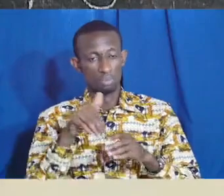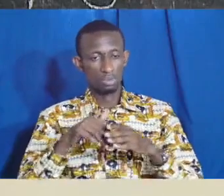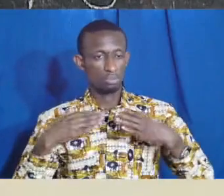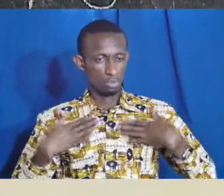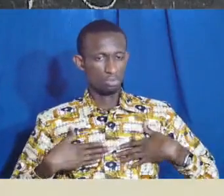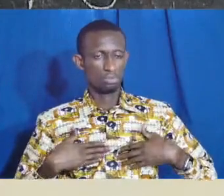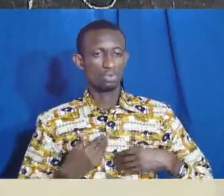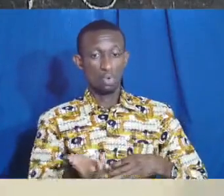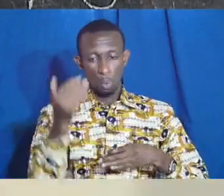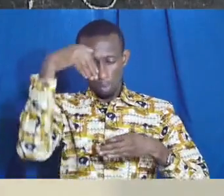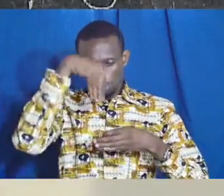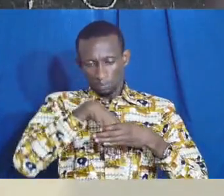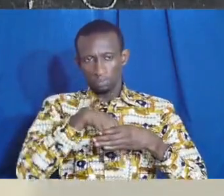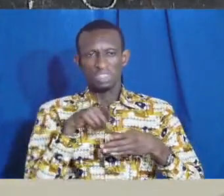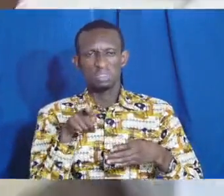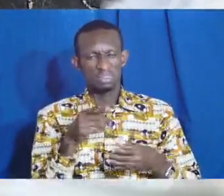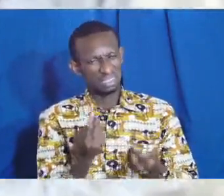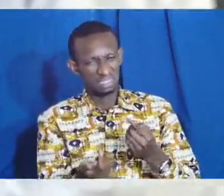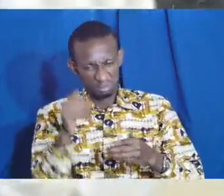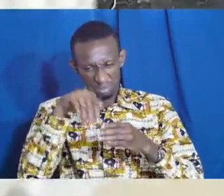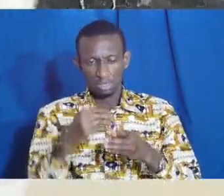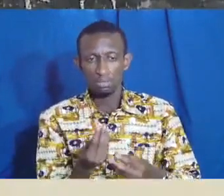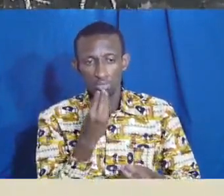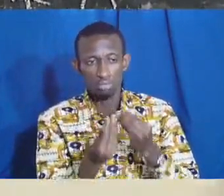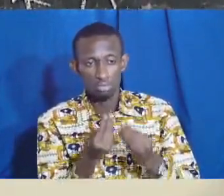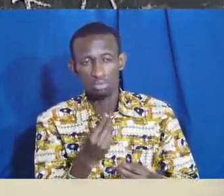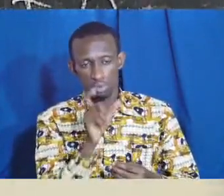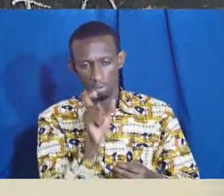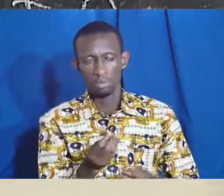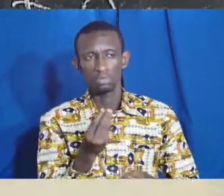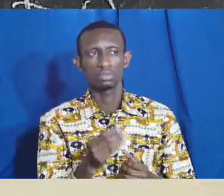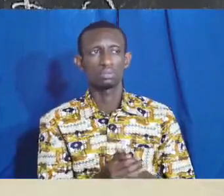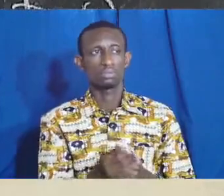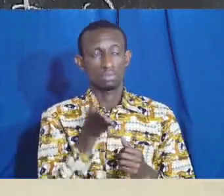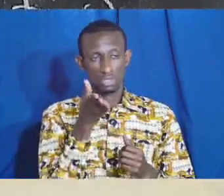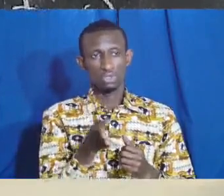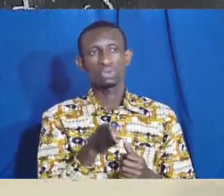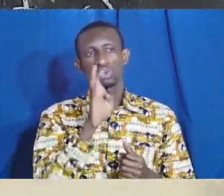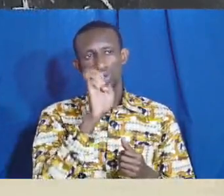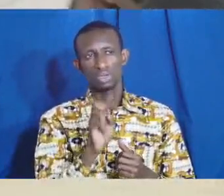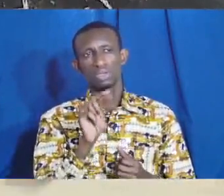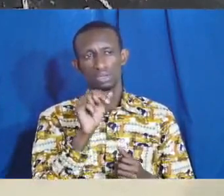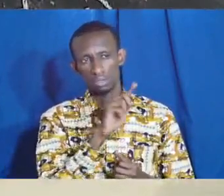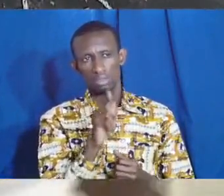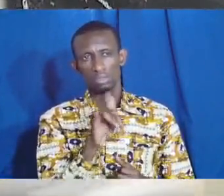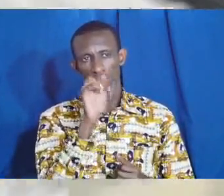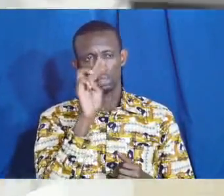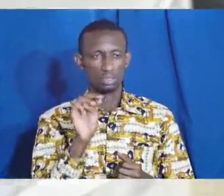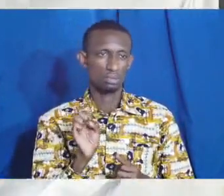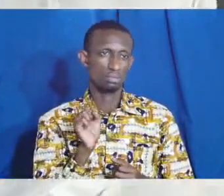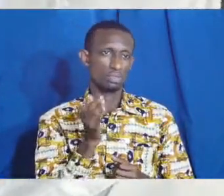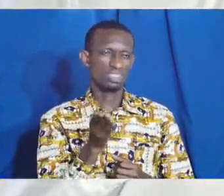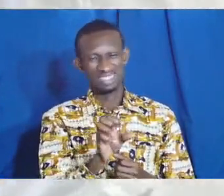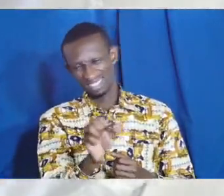and they normally named according to the food they act upon. These enzymes, we have a number of other enzymes that